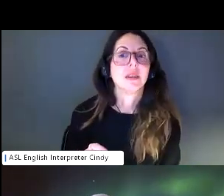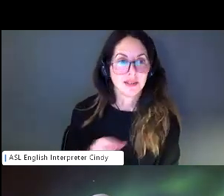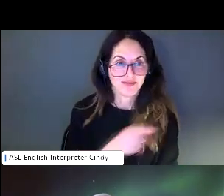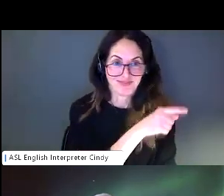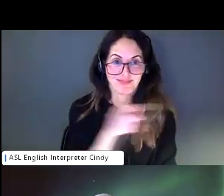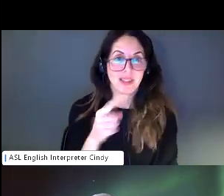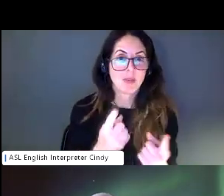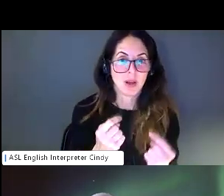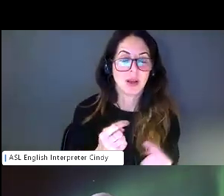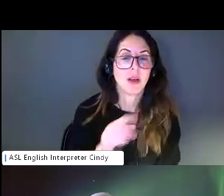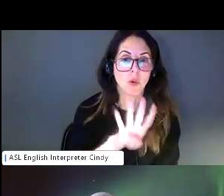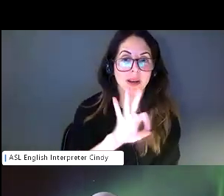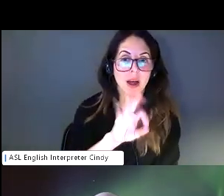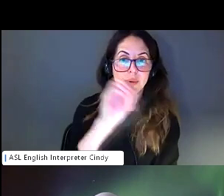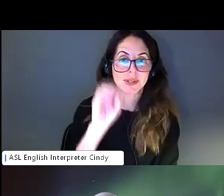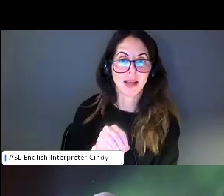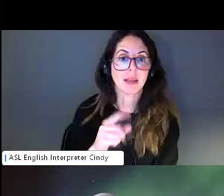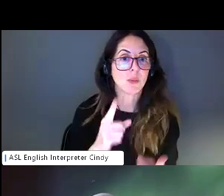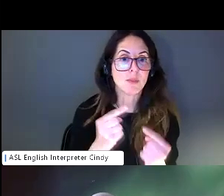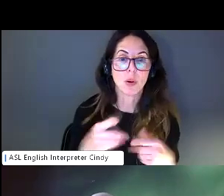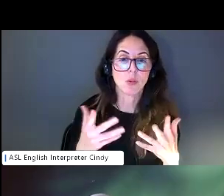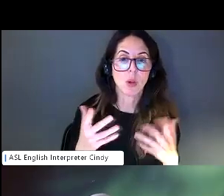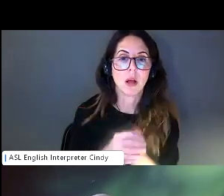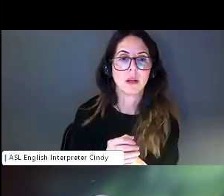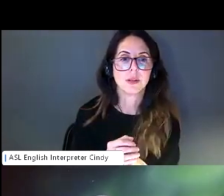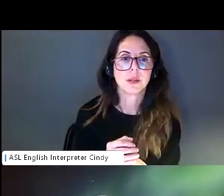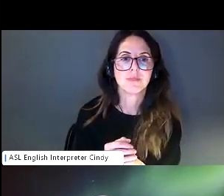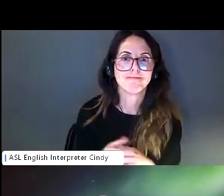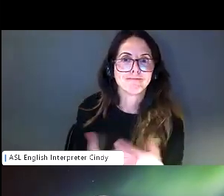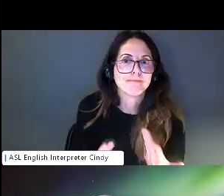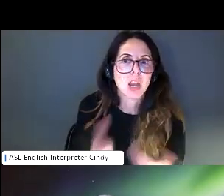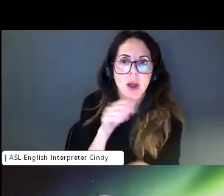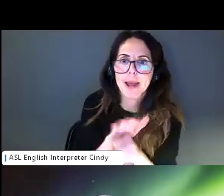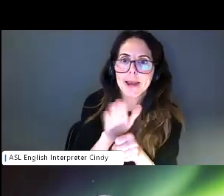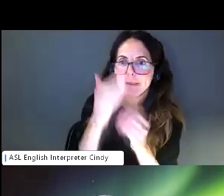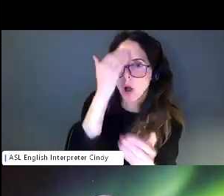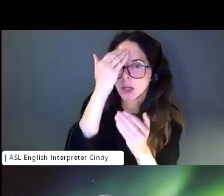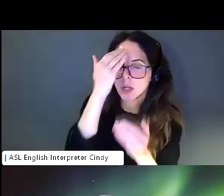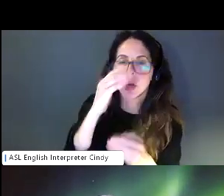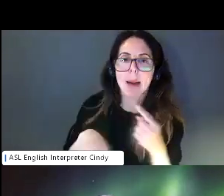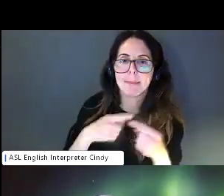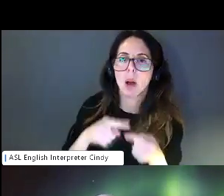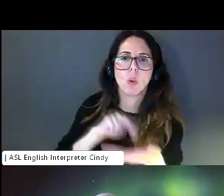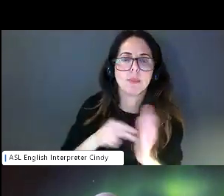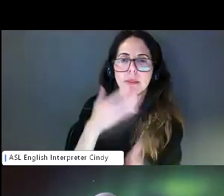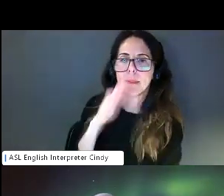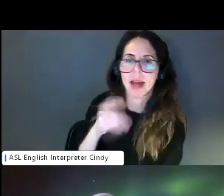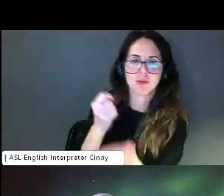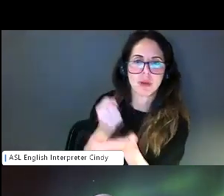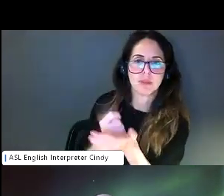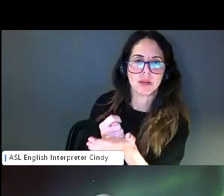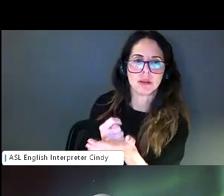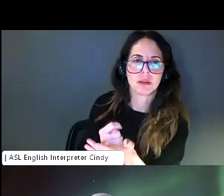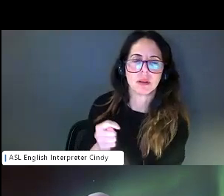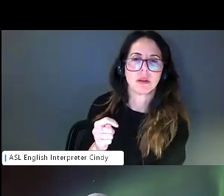indicated by 49% was not having sufficient maltreatment knowledge. So this included wanting